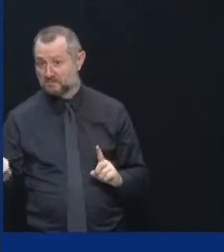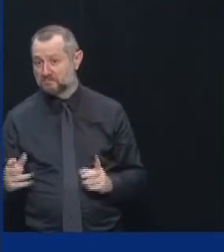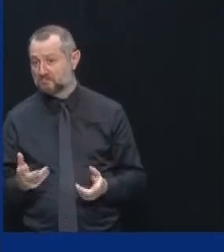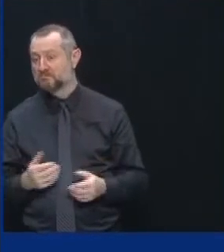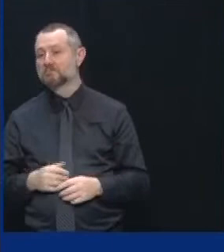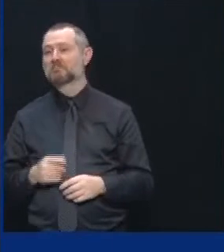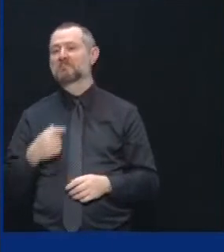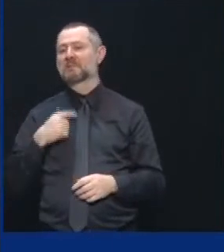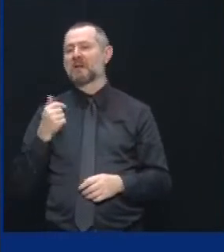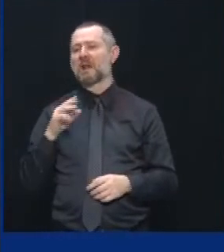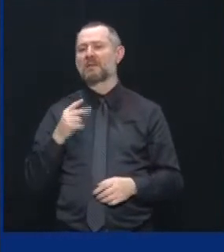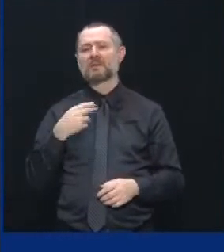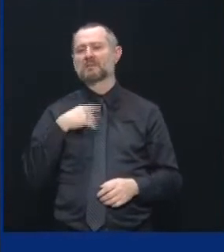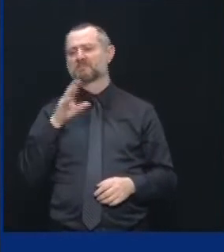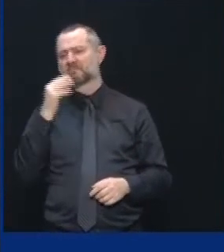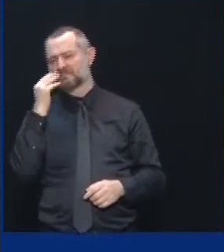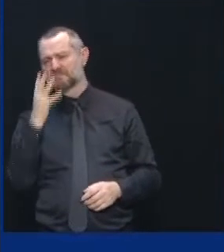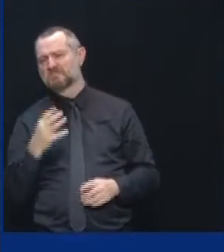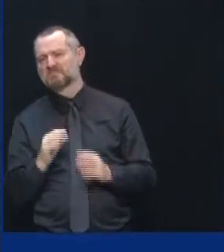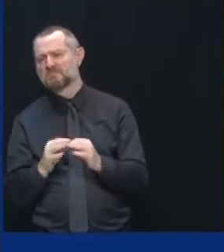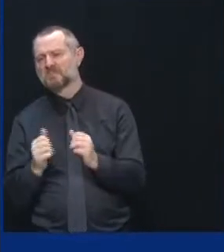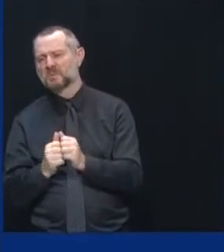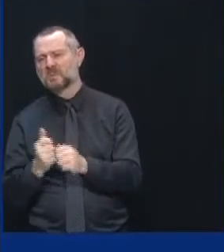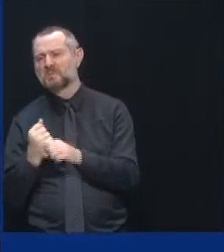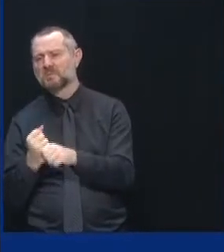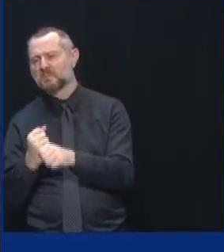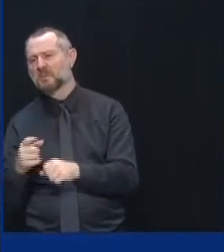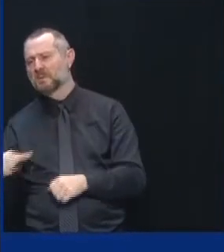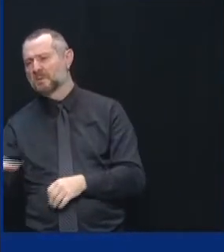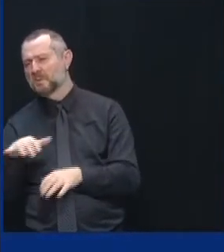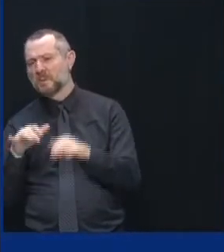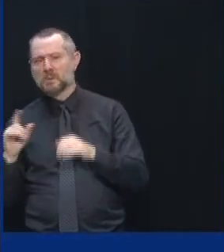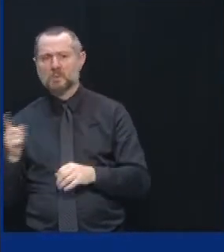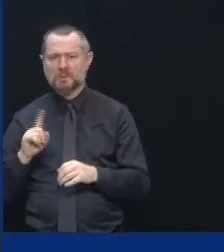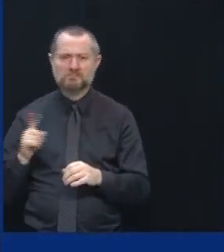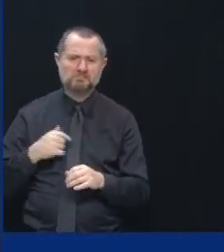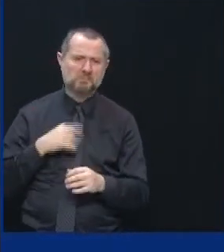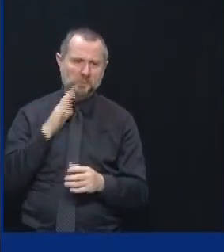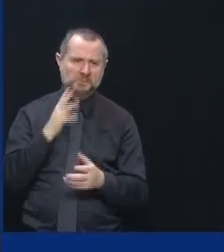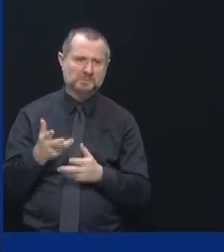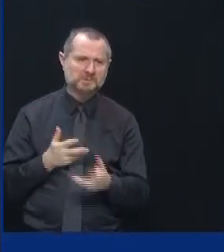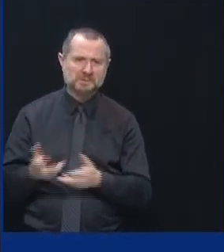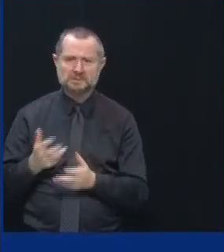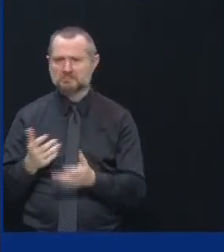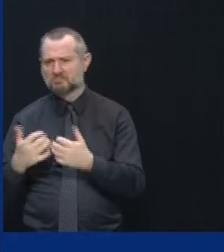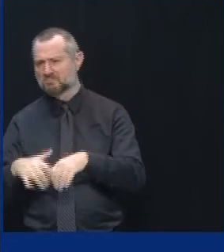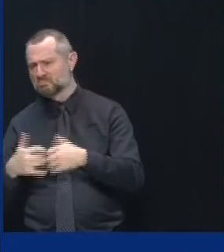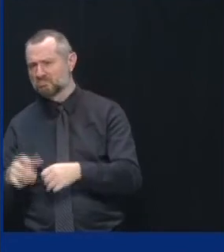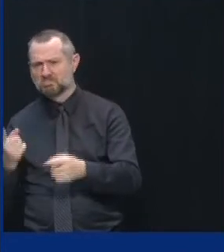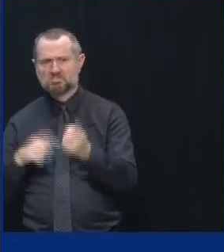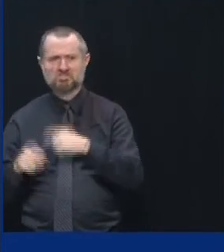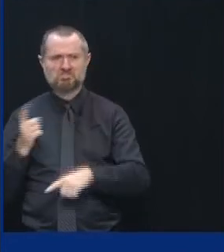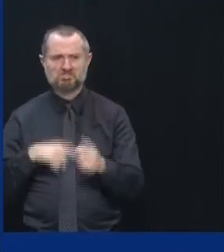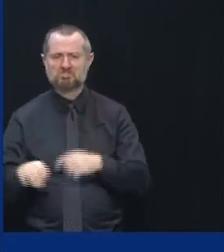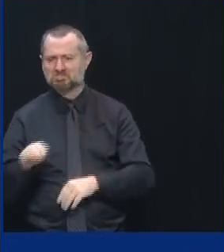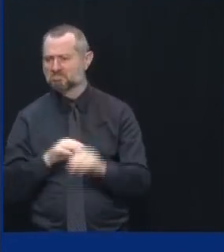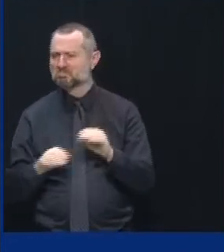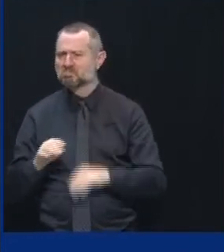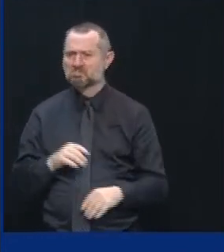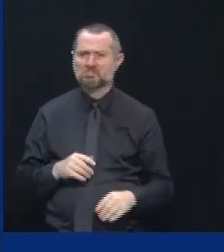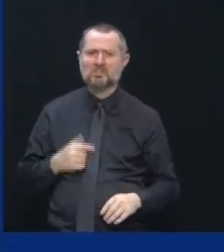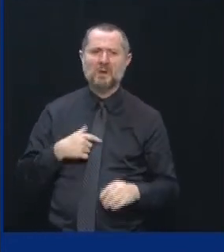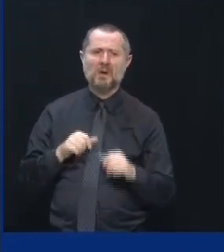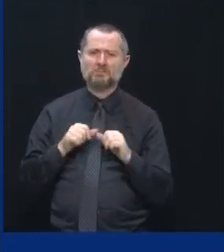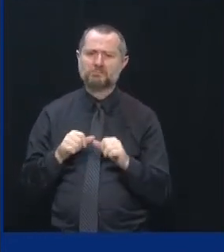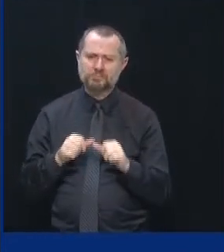and the facilities that where these teams play and the venues to work out arrangements to ensure that the vaccination efforts are still ongoing